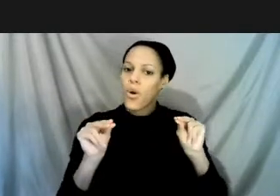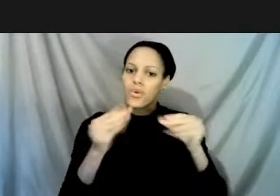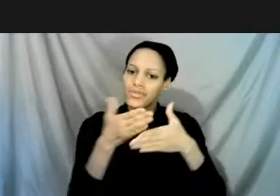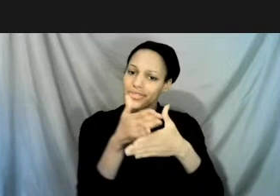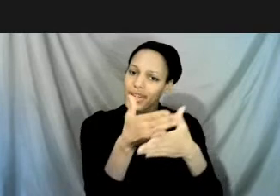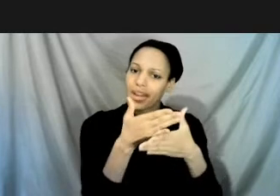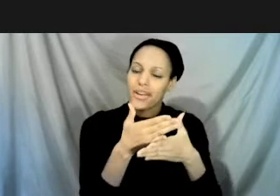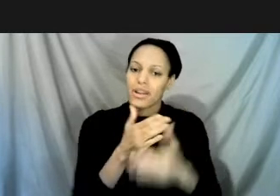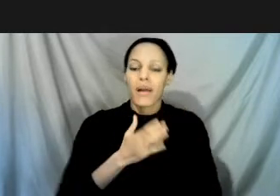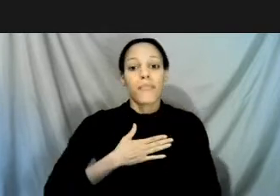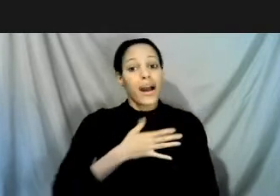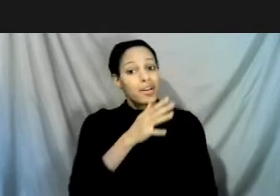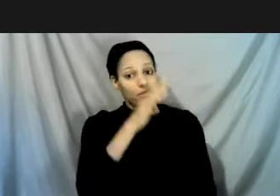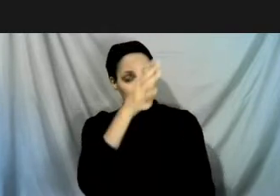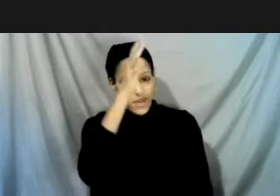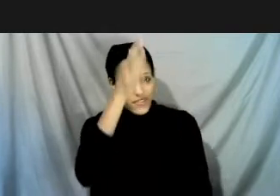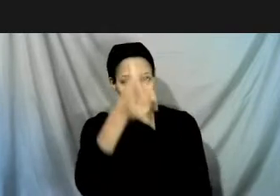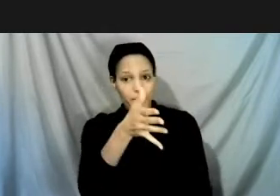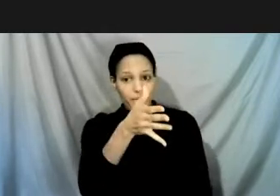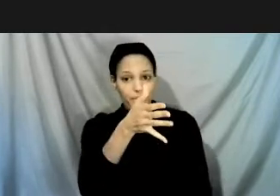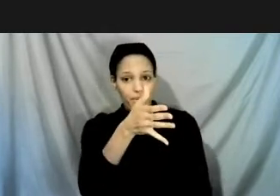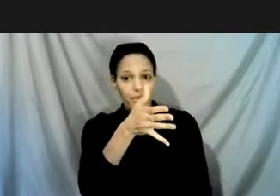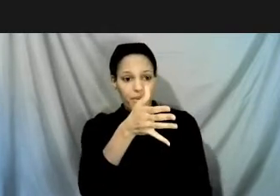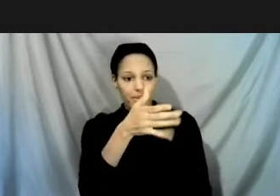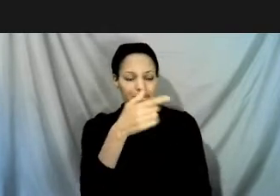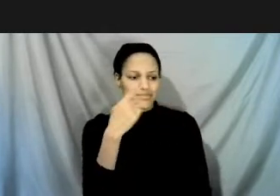result of somebody